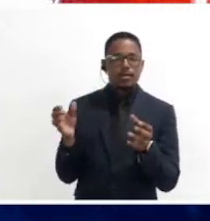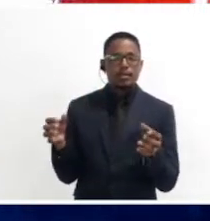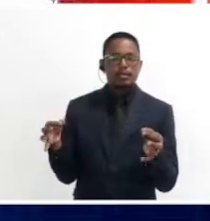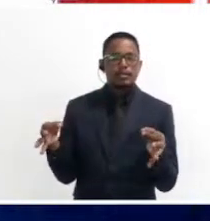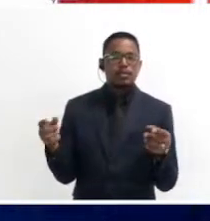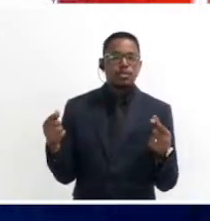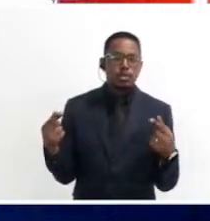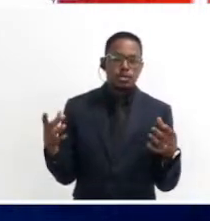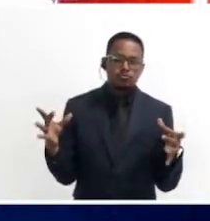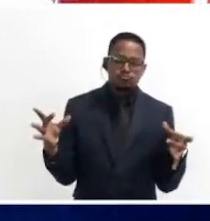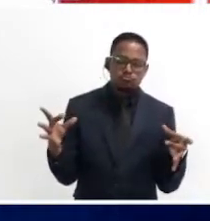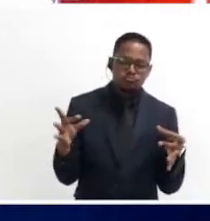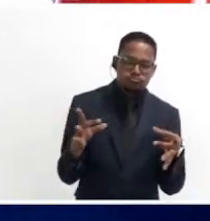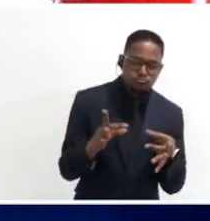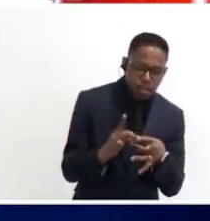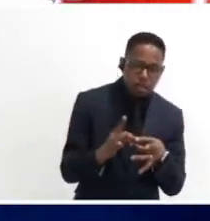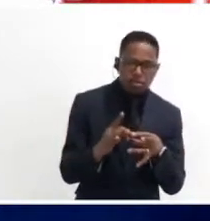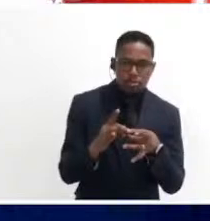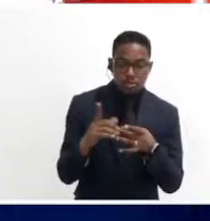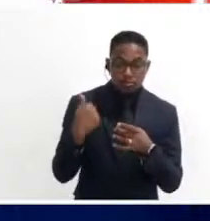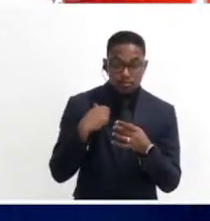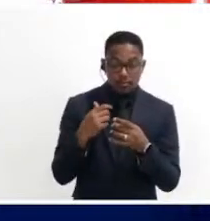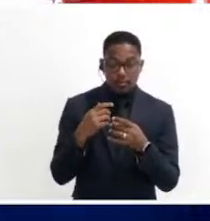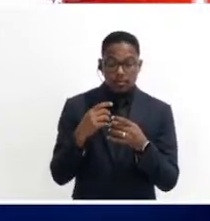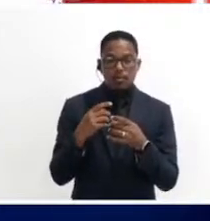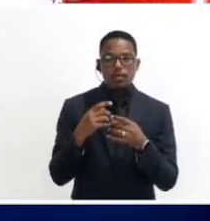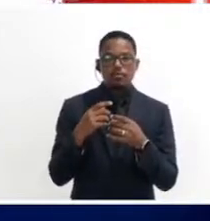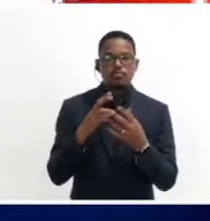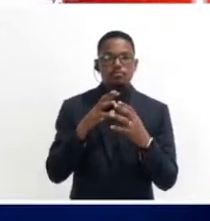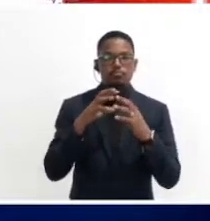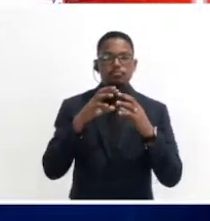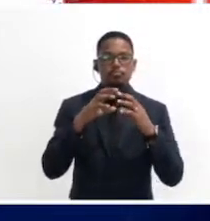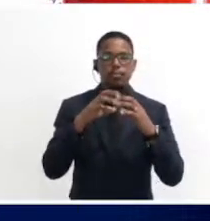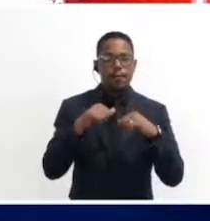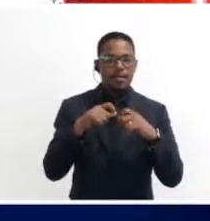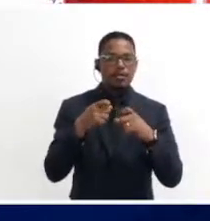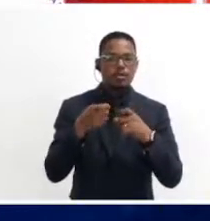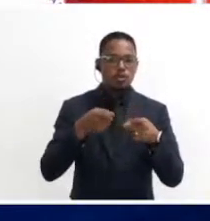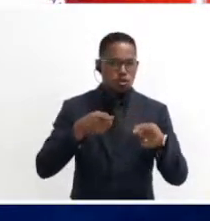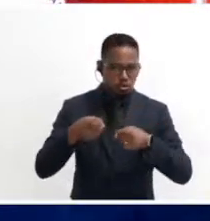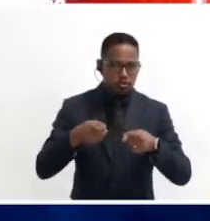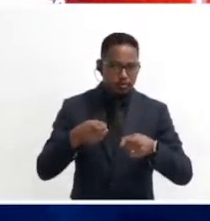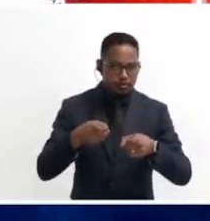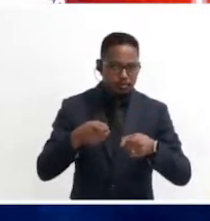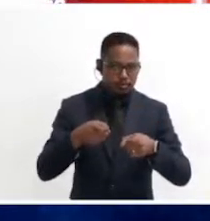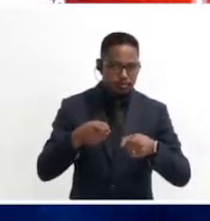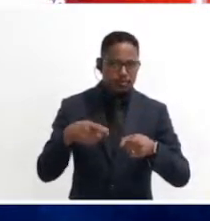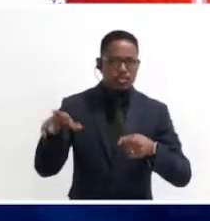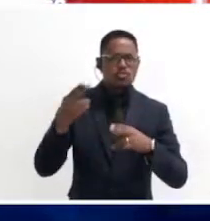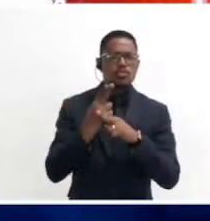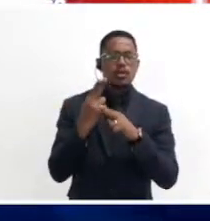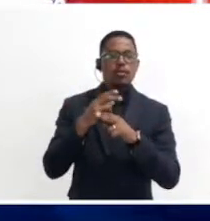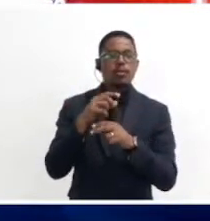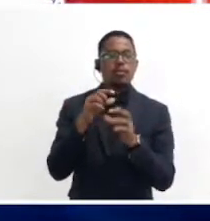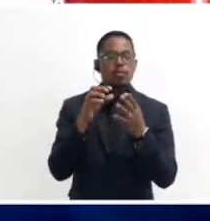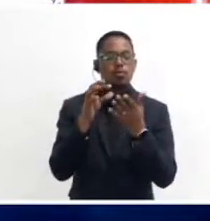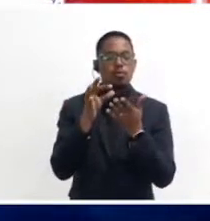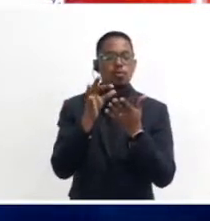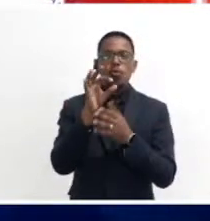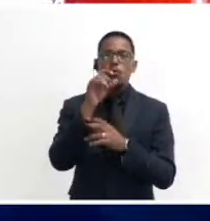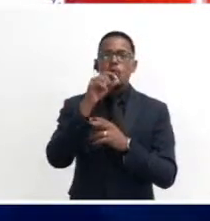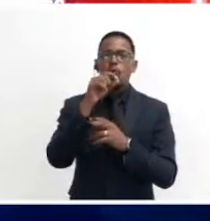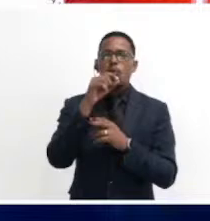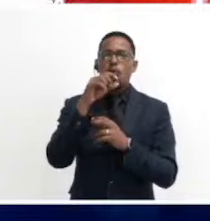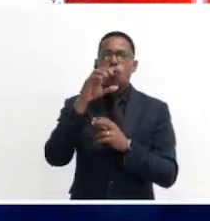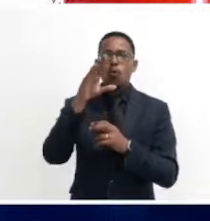out with copper balls that were coated with solder, but then transitioned to all solder